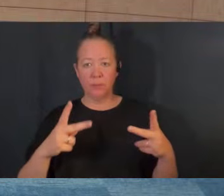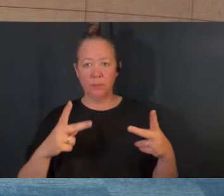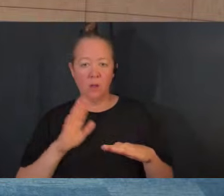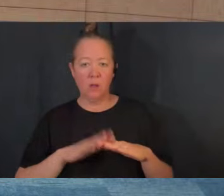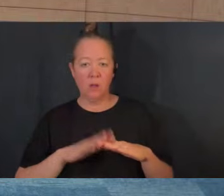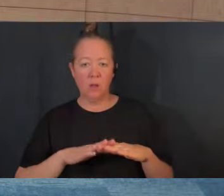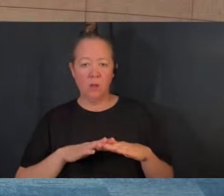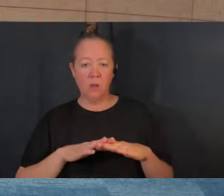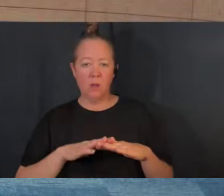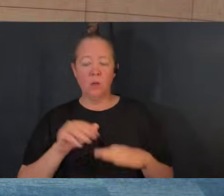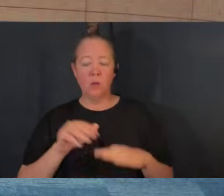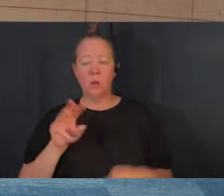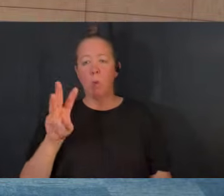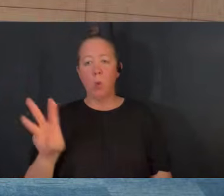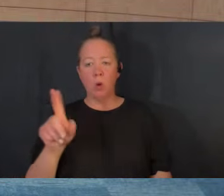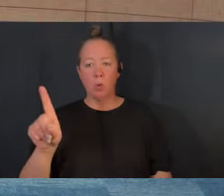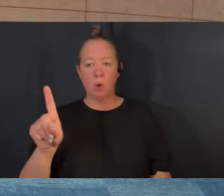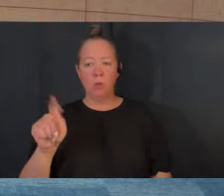live on,